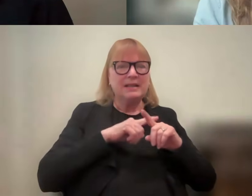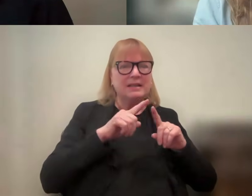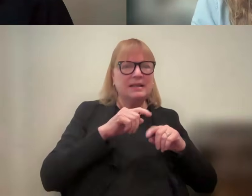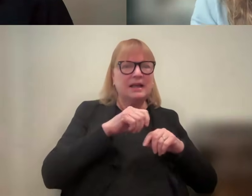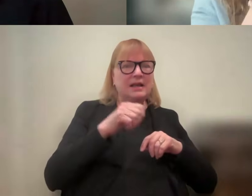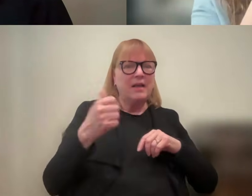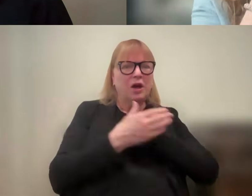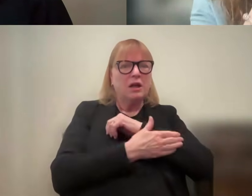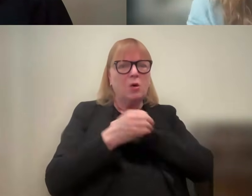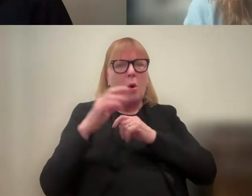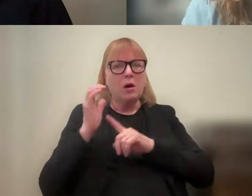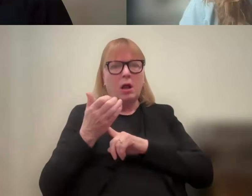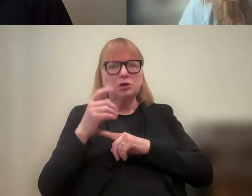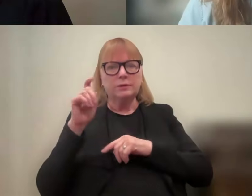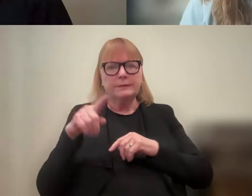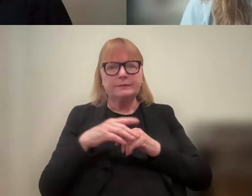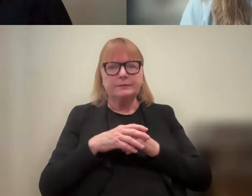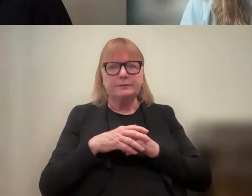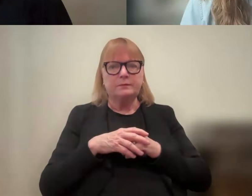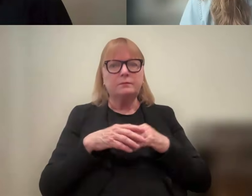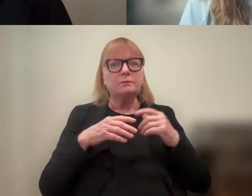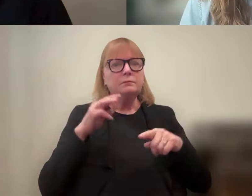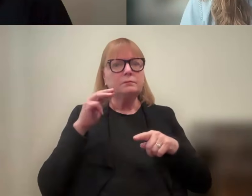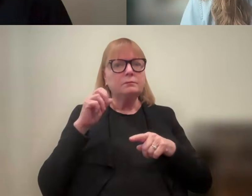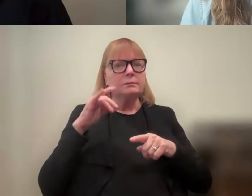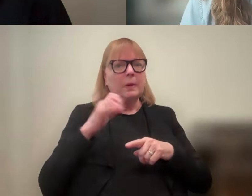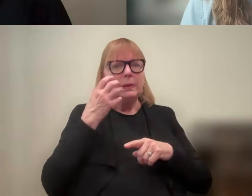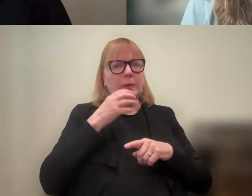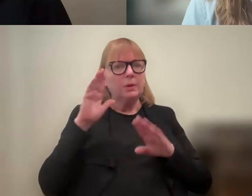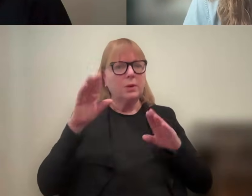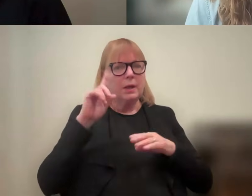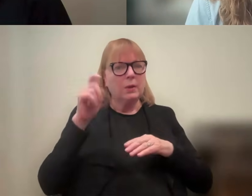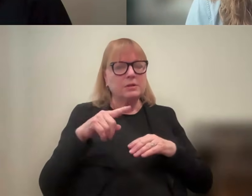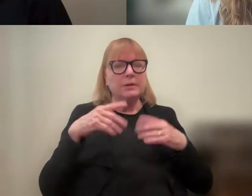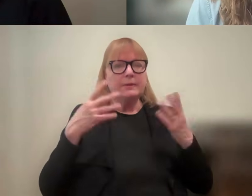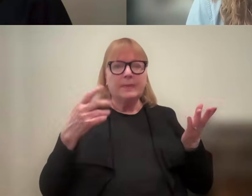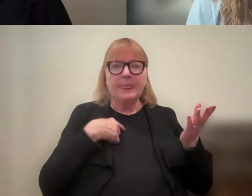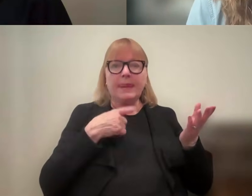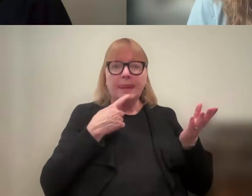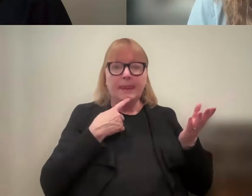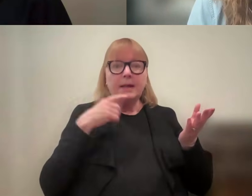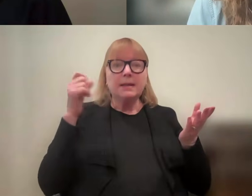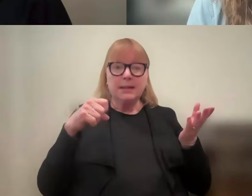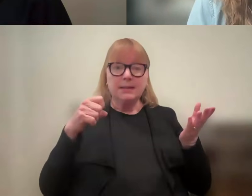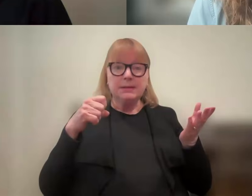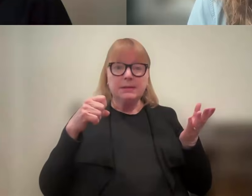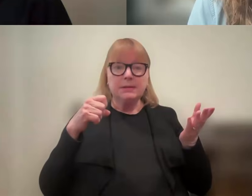country slash culture? Ooh, that's a great question. I would say